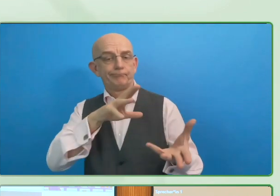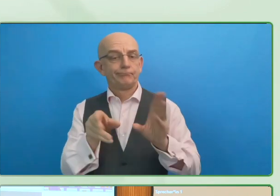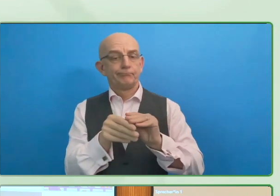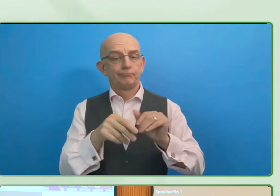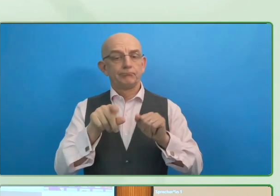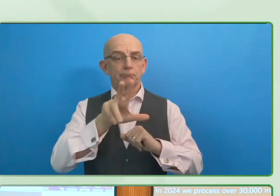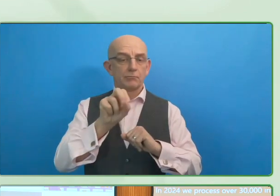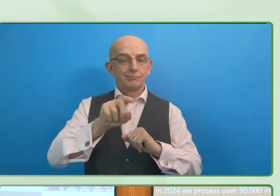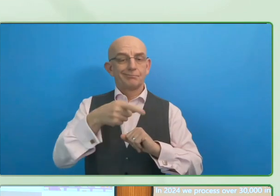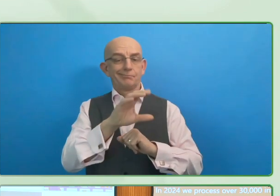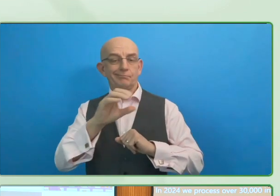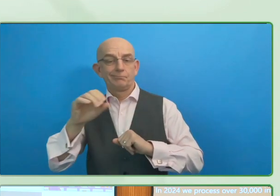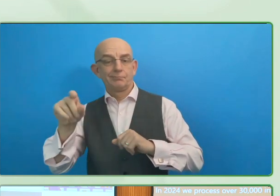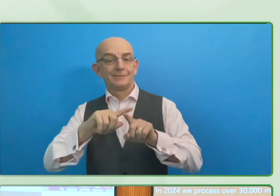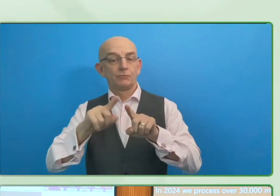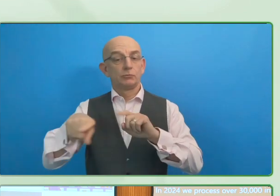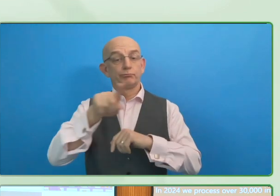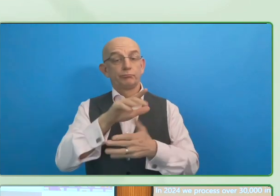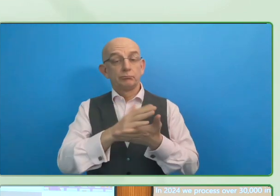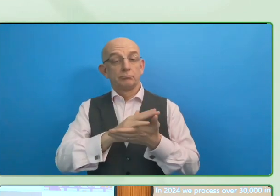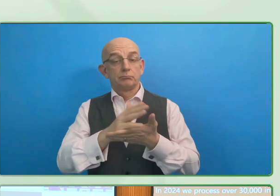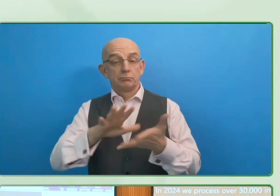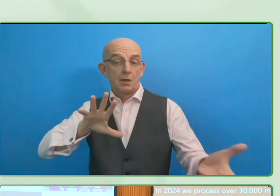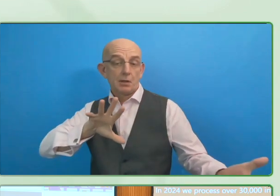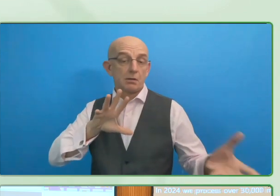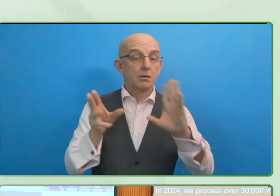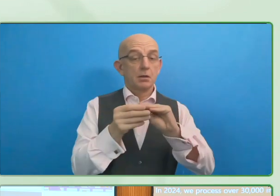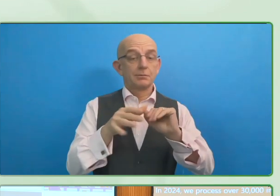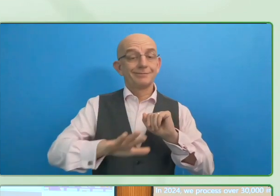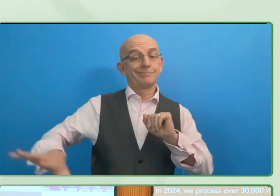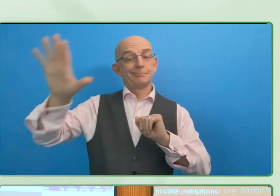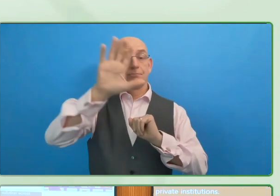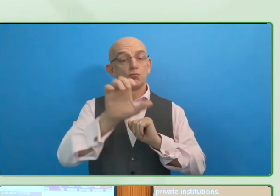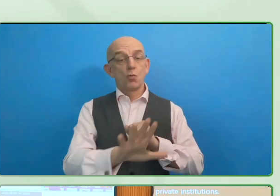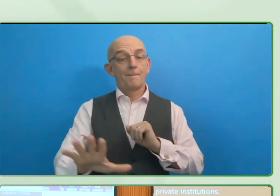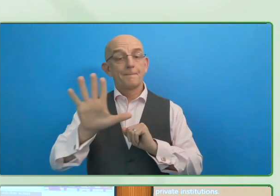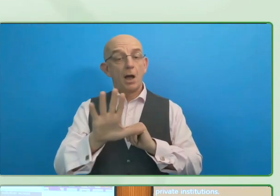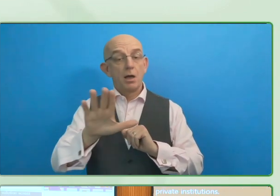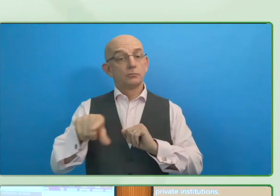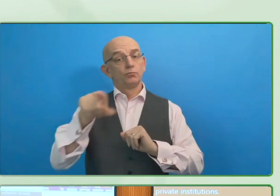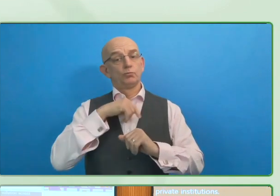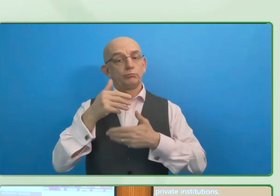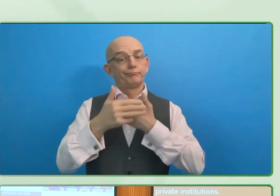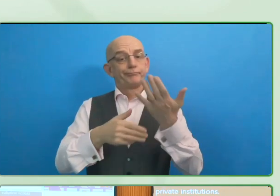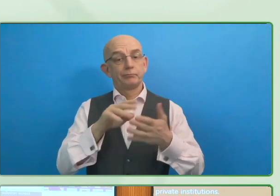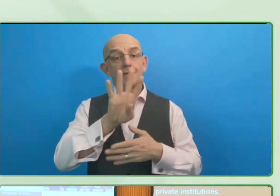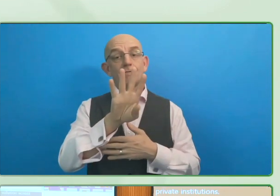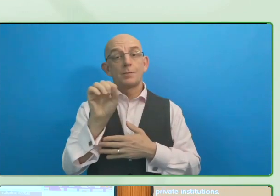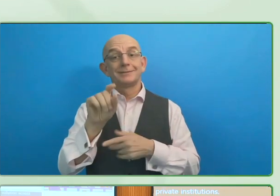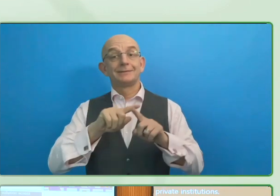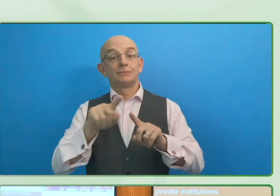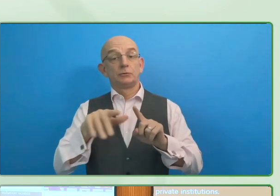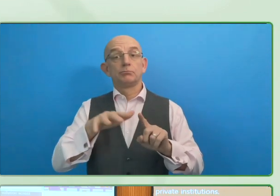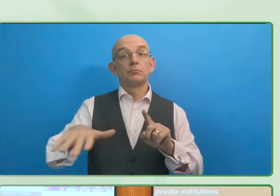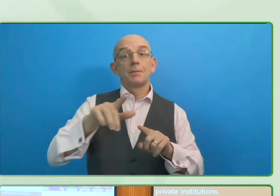private institutions. And we have a couple of the key points where